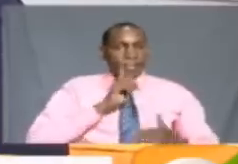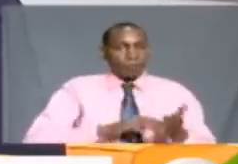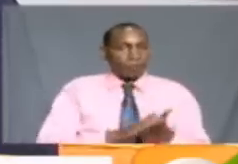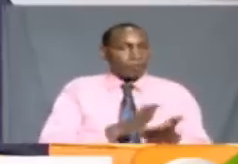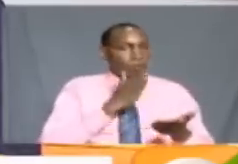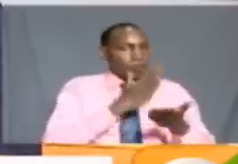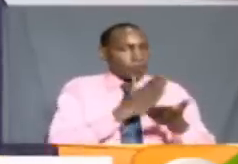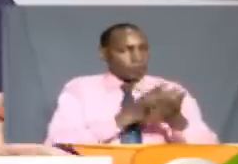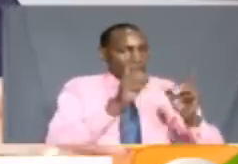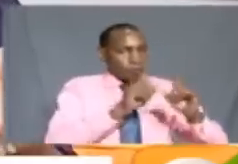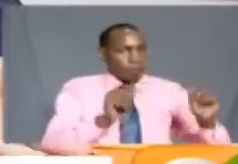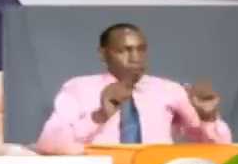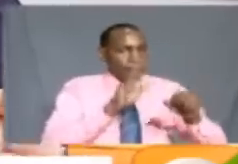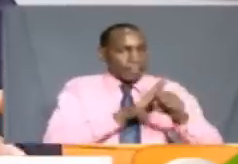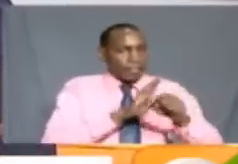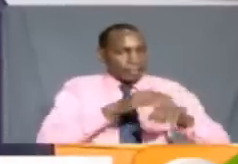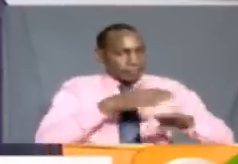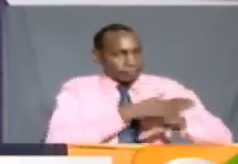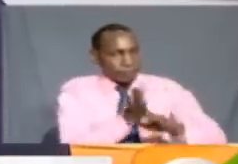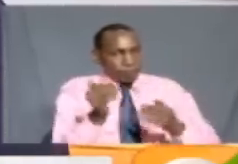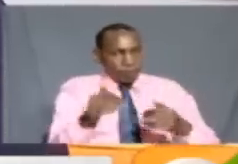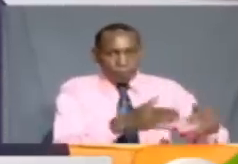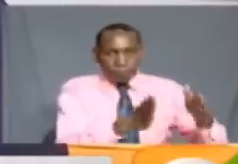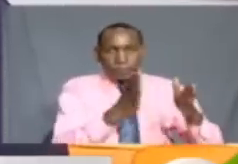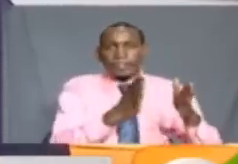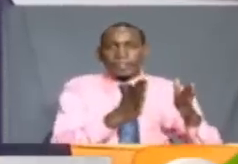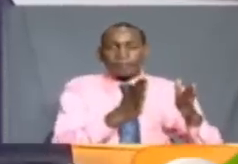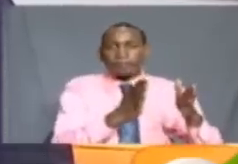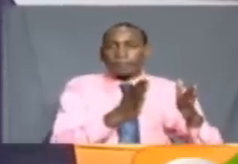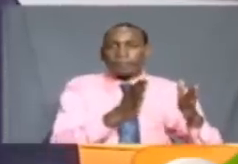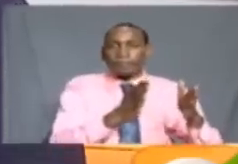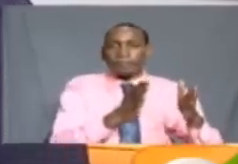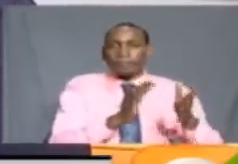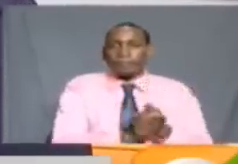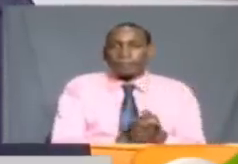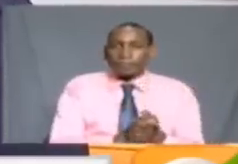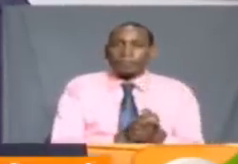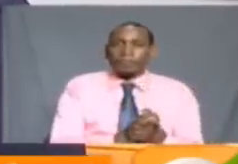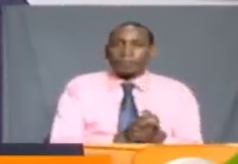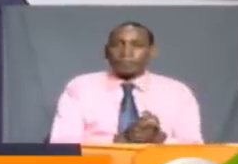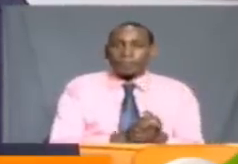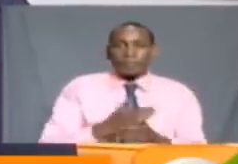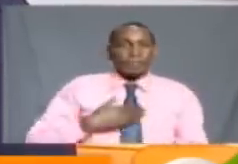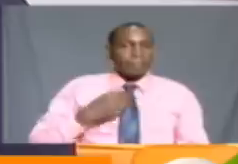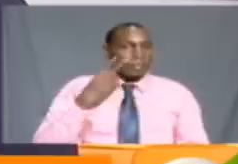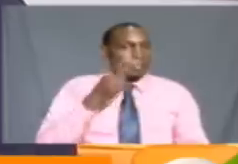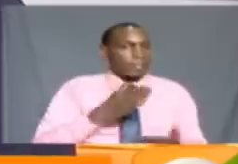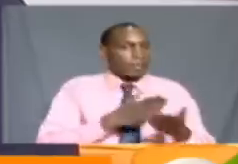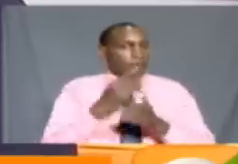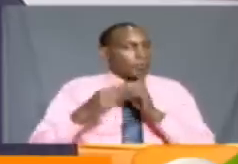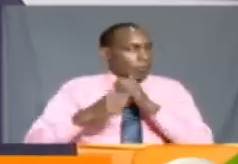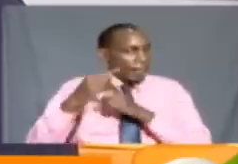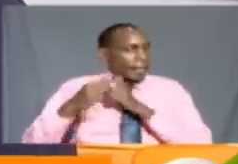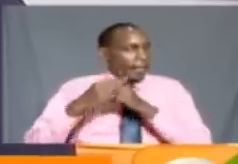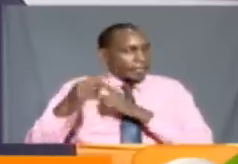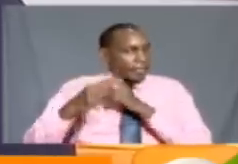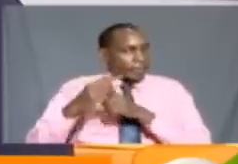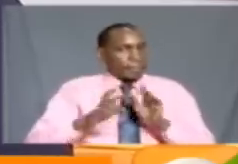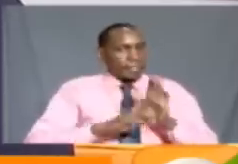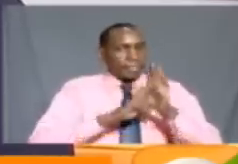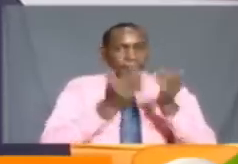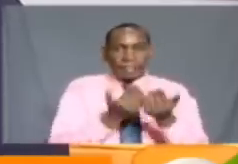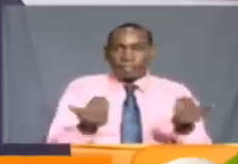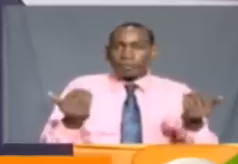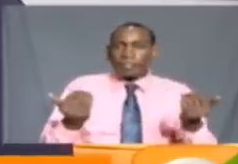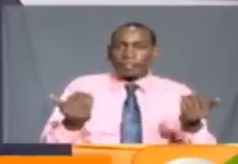by saying that it's actually a blackmailing tool, as Michael said it. I have seen from experience, I've represented